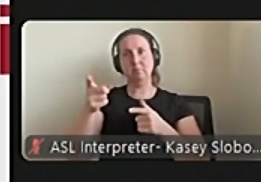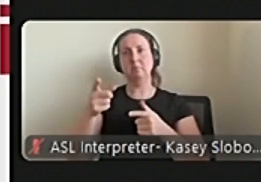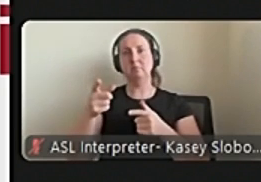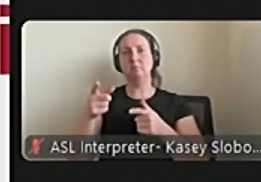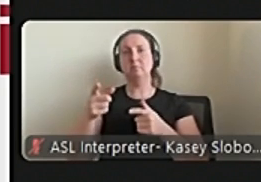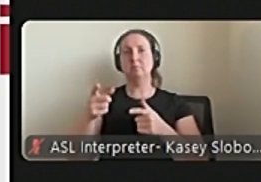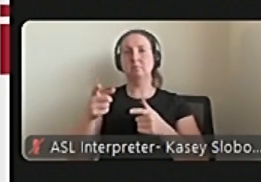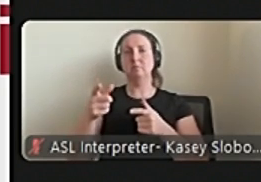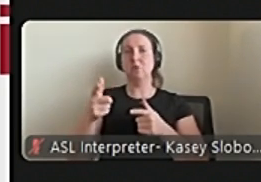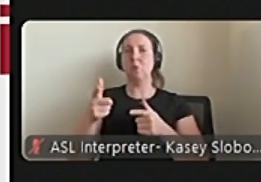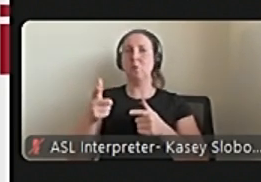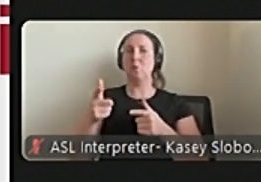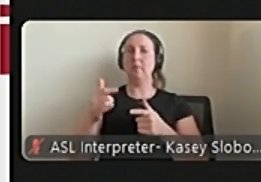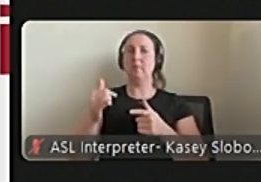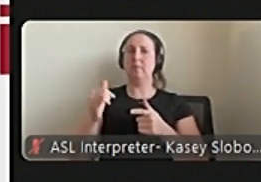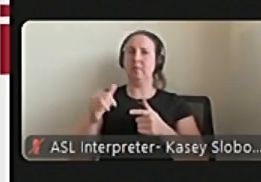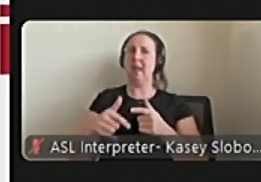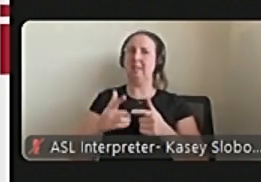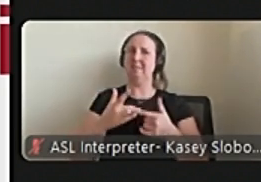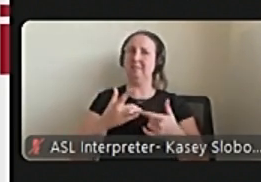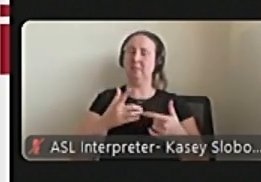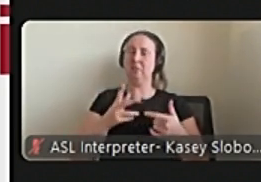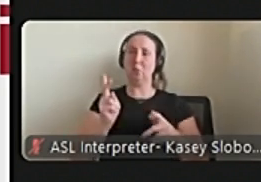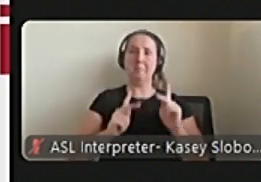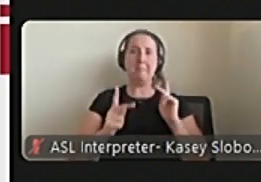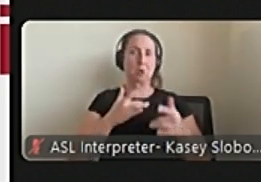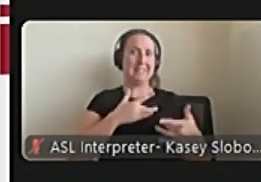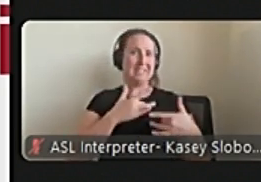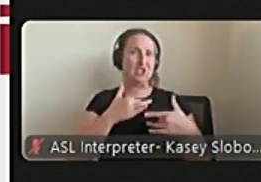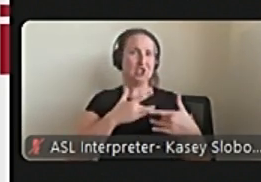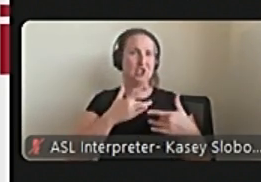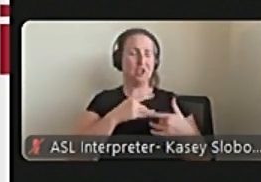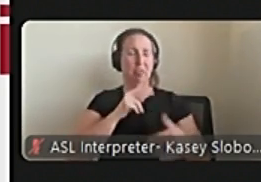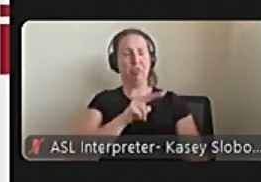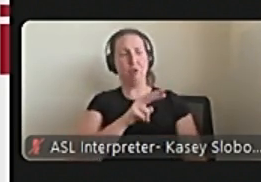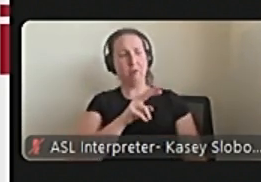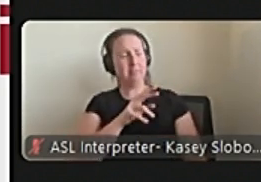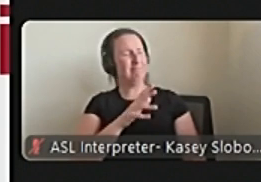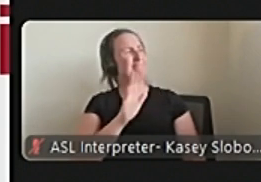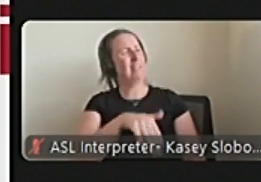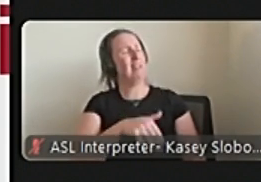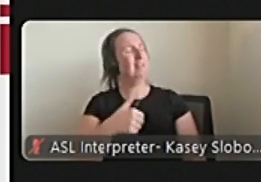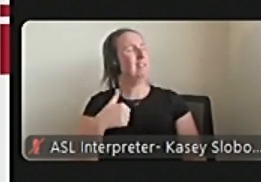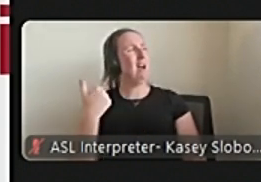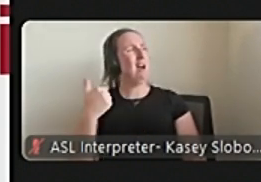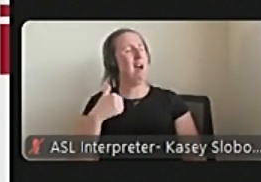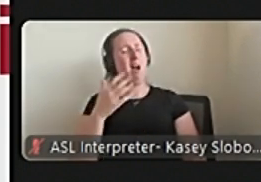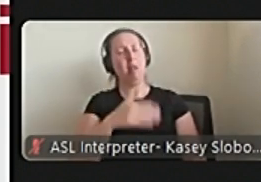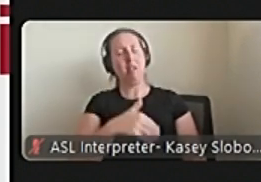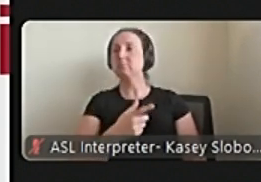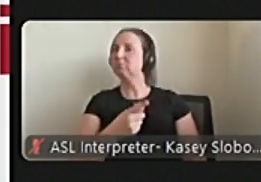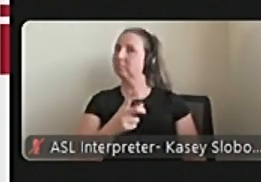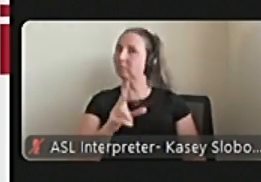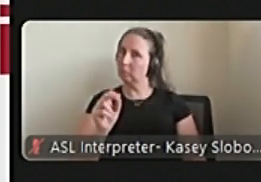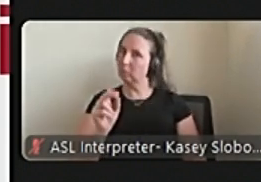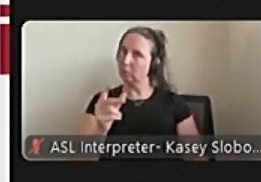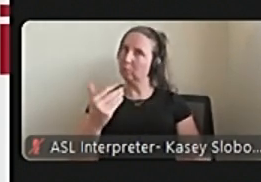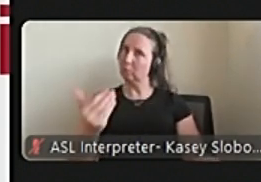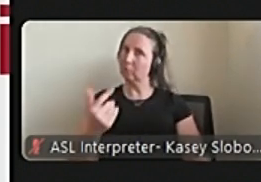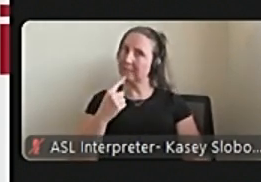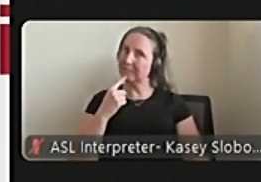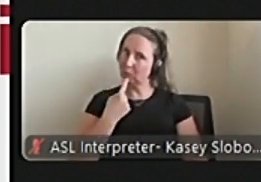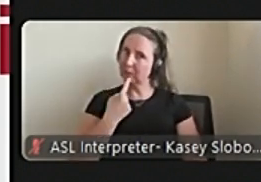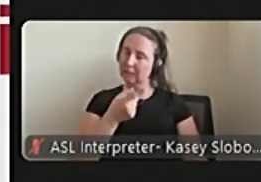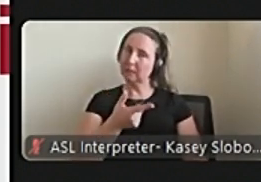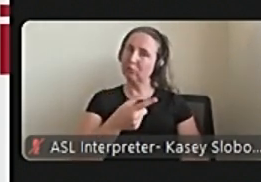So take my concerns seriously no matter what age goes on. And then tell me what you're going to do about it. And Dr. Wingle covered a little